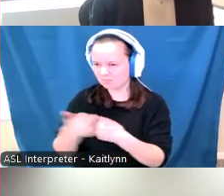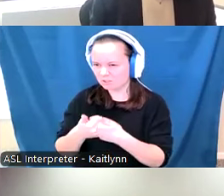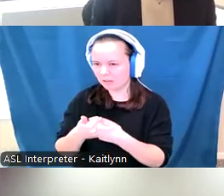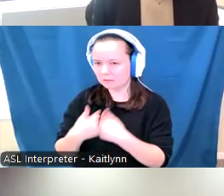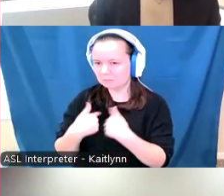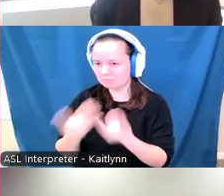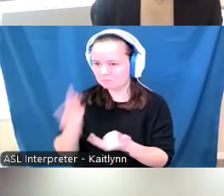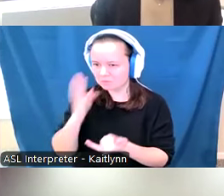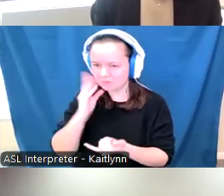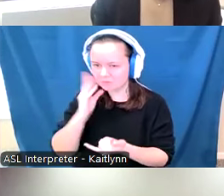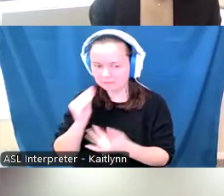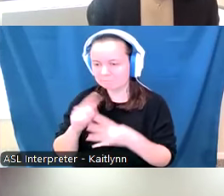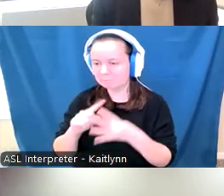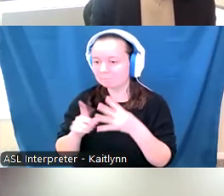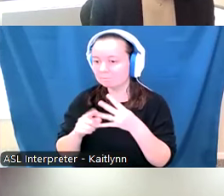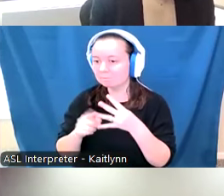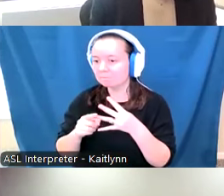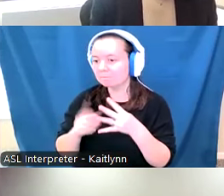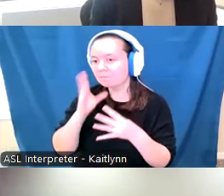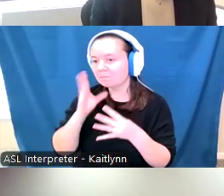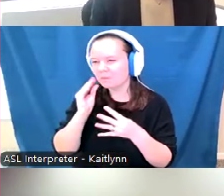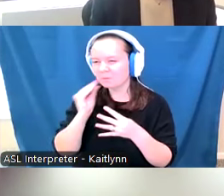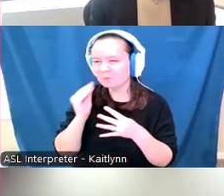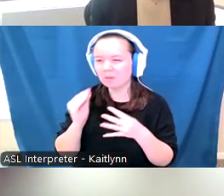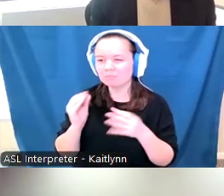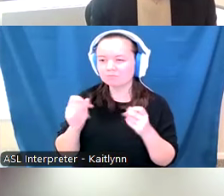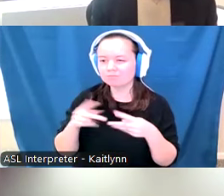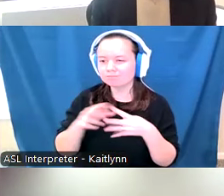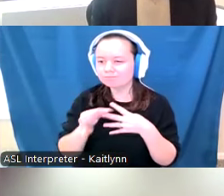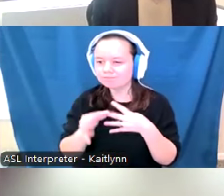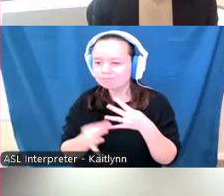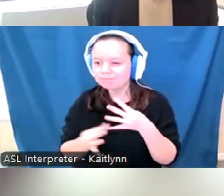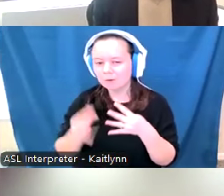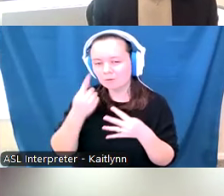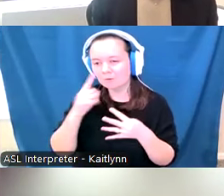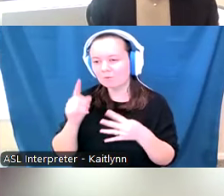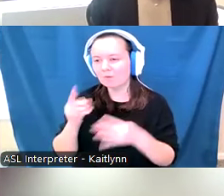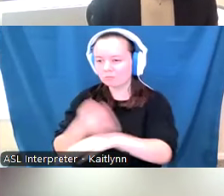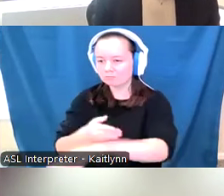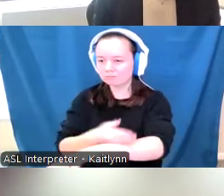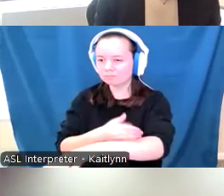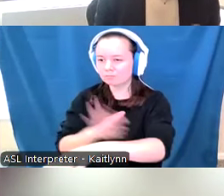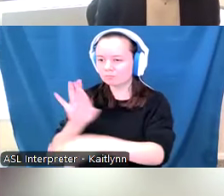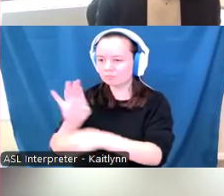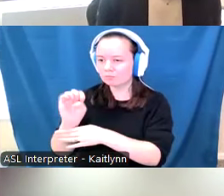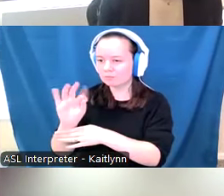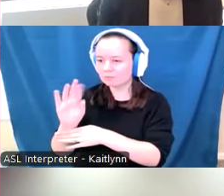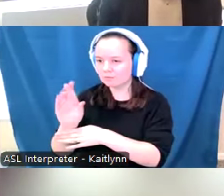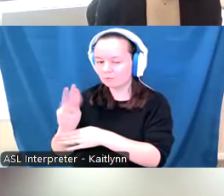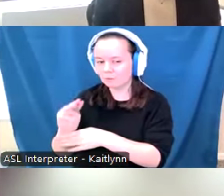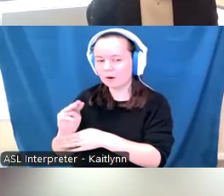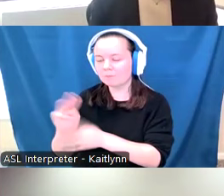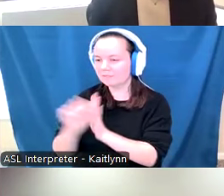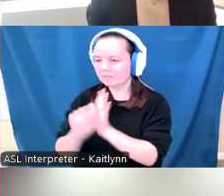Third, we'll explore some options for reforms that can be implemented at the federal and state levels. And then fourth and